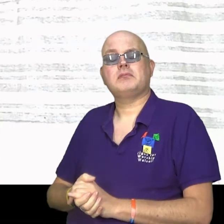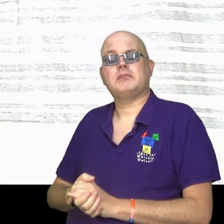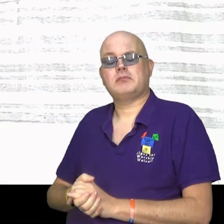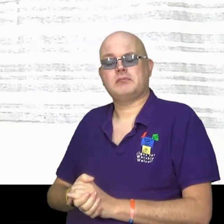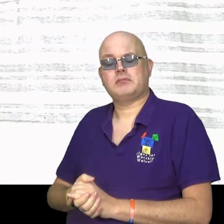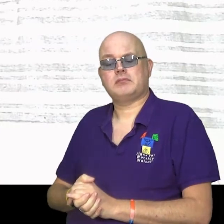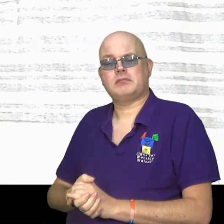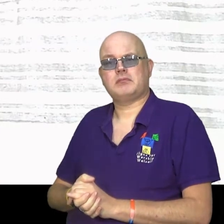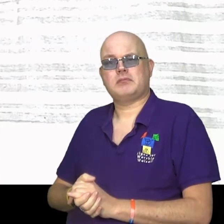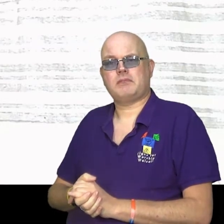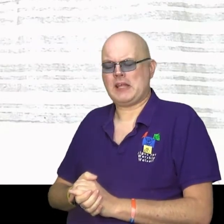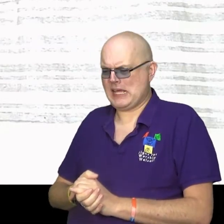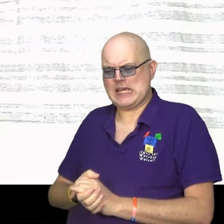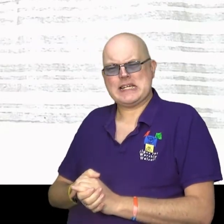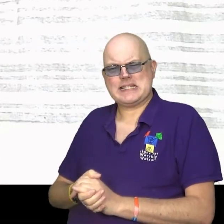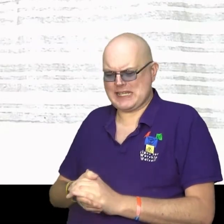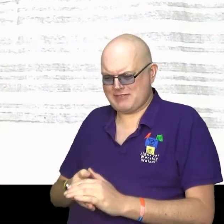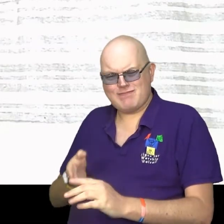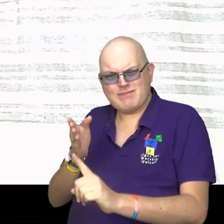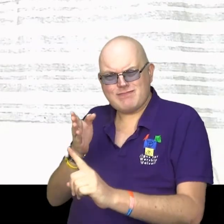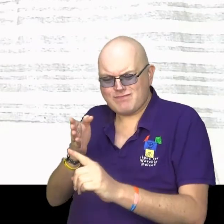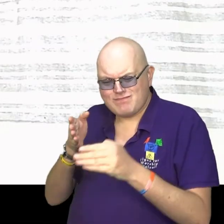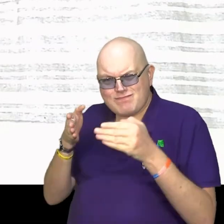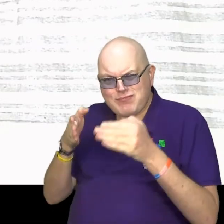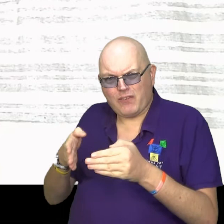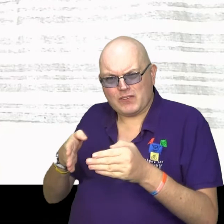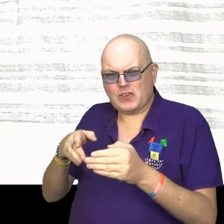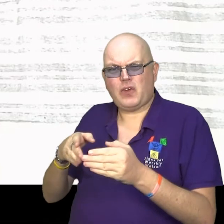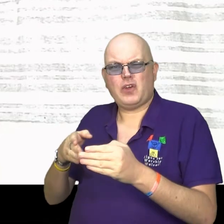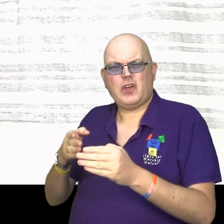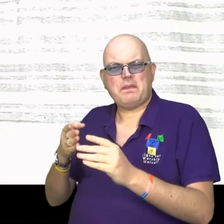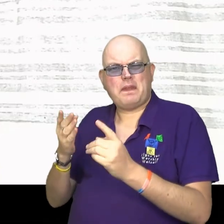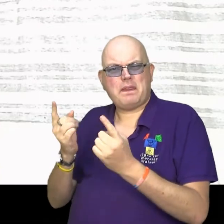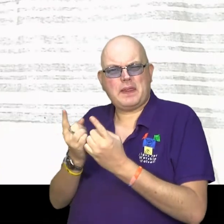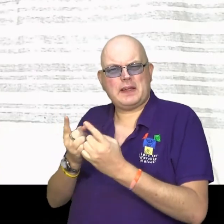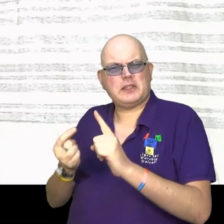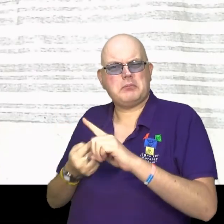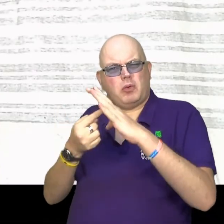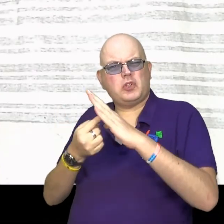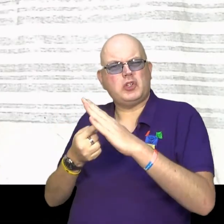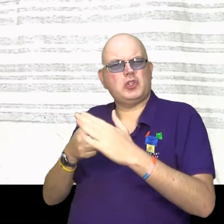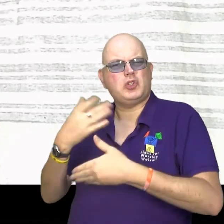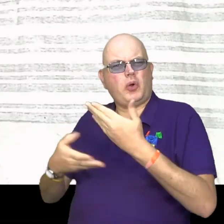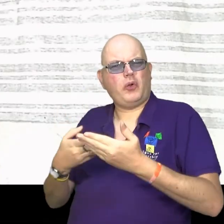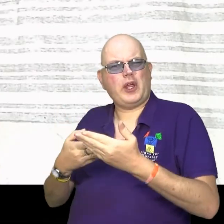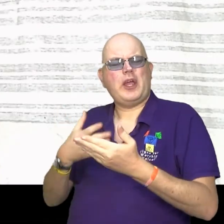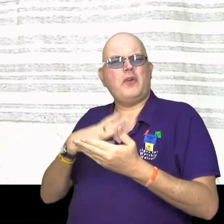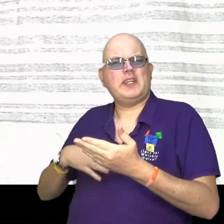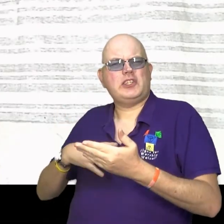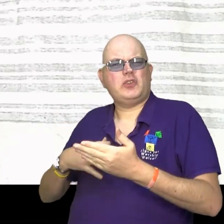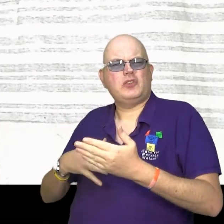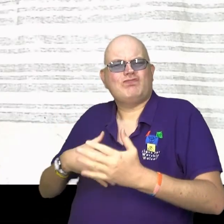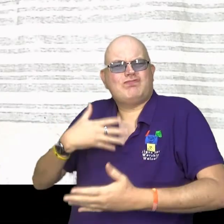I think that to get to the kernel of truth within this story, we have to put a little bit more flesh on the